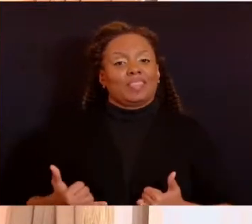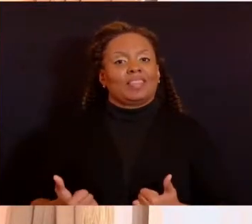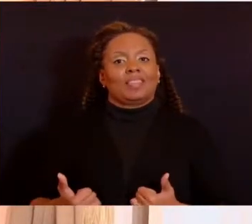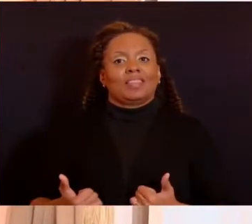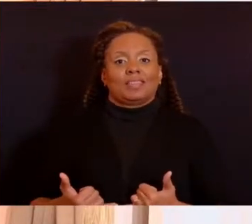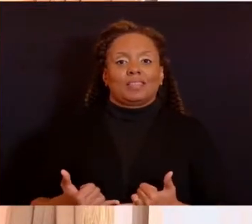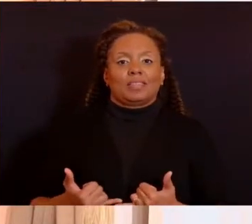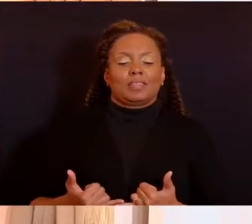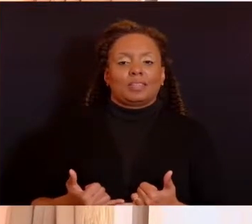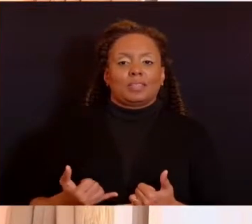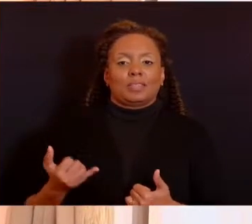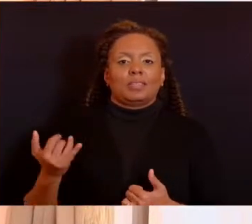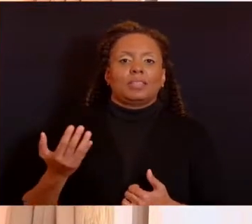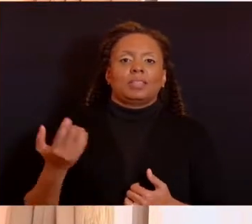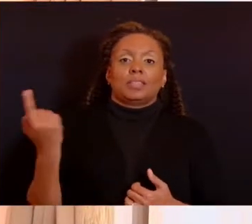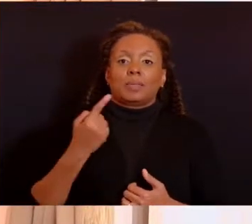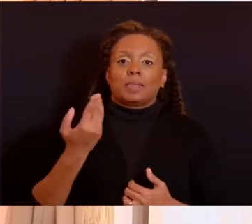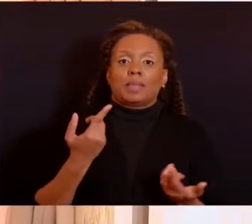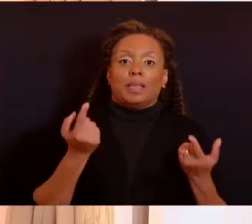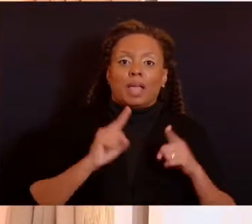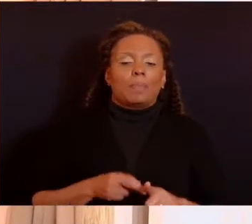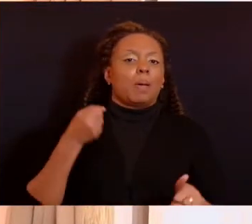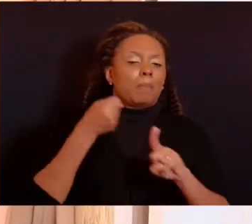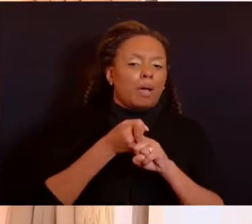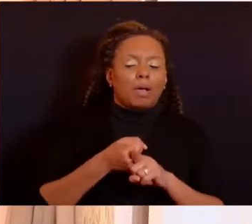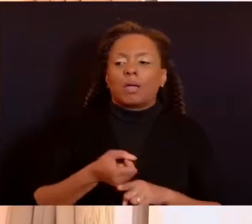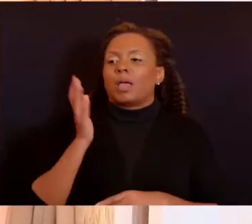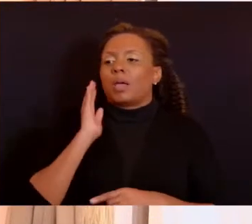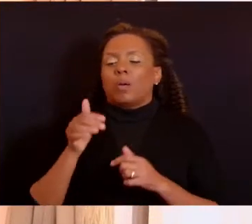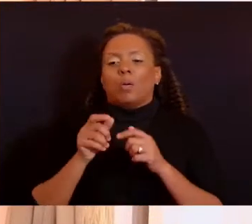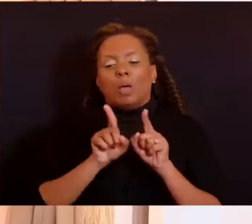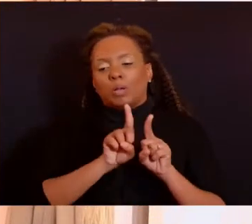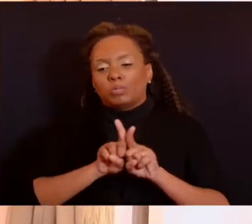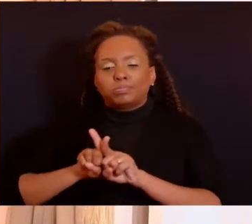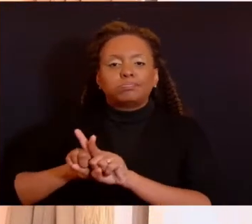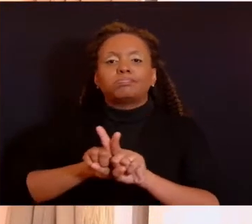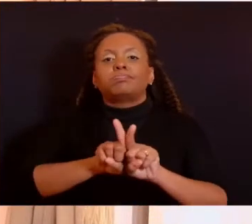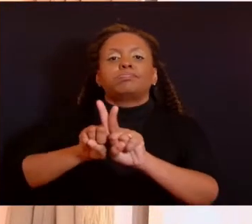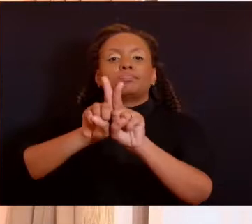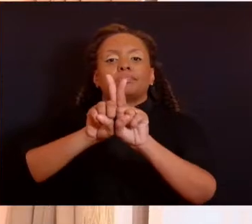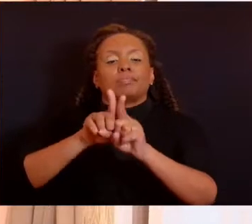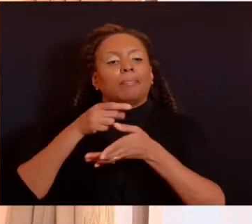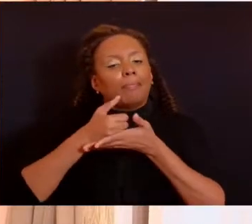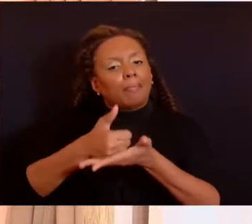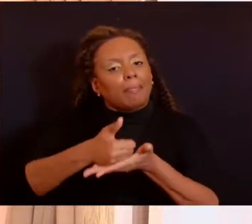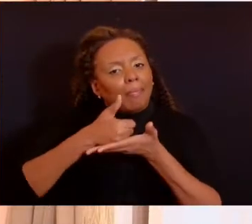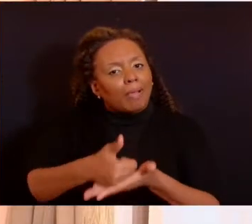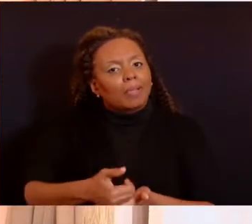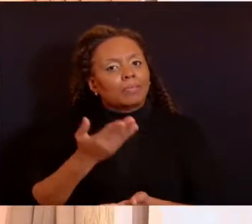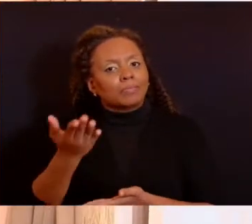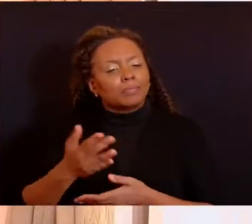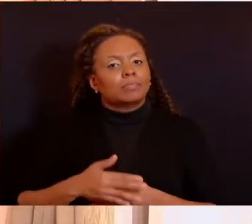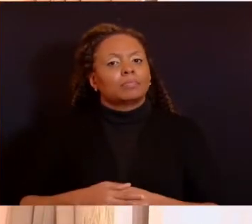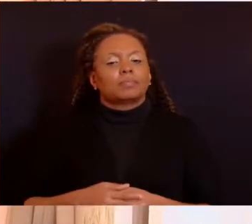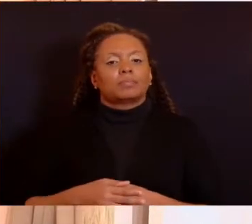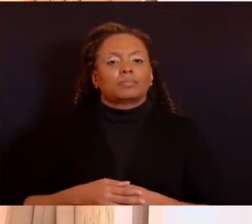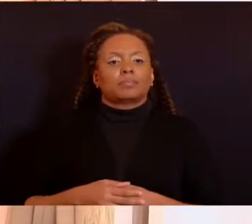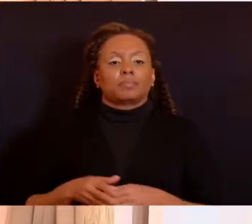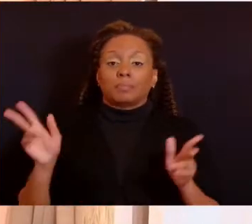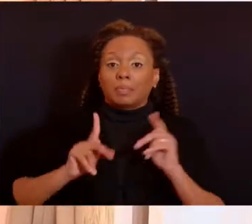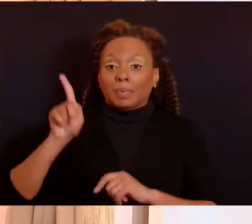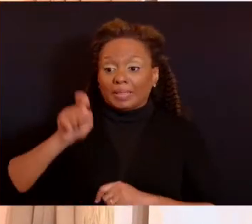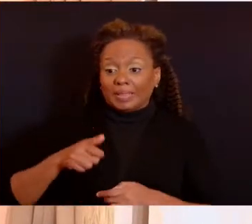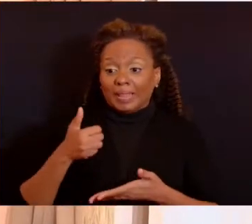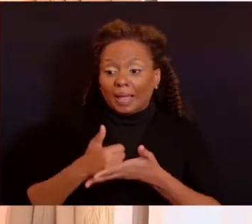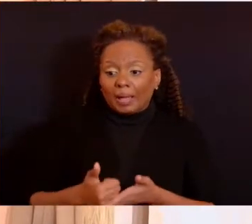that we've had an event. We're with you. We will walk with you. We will continue to make sure that we can minimize the exposure of persons